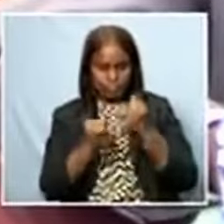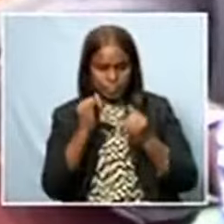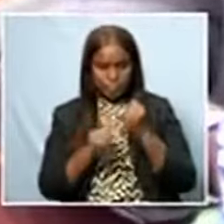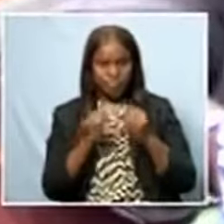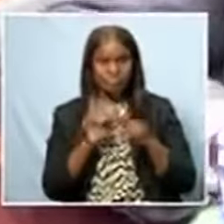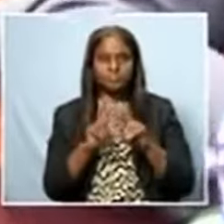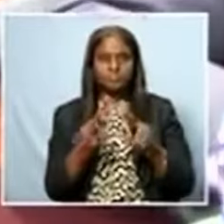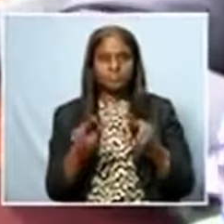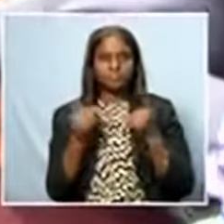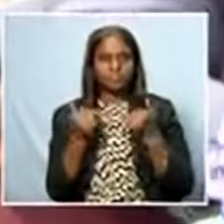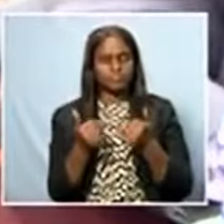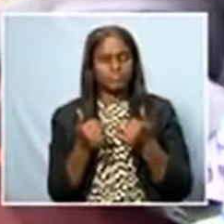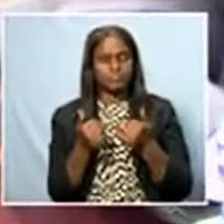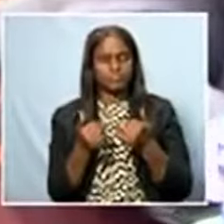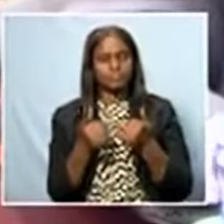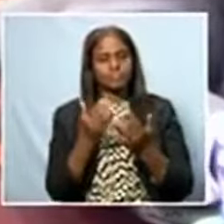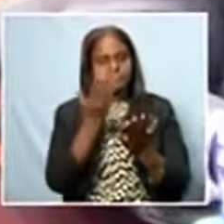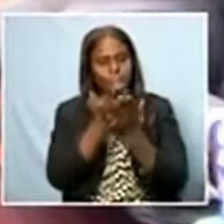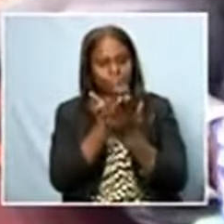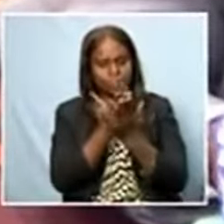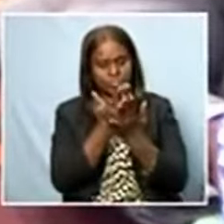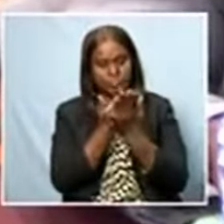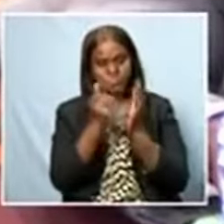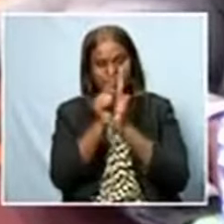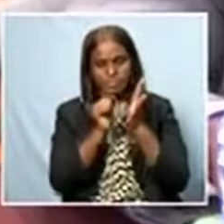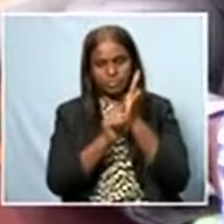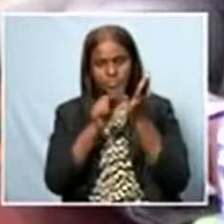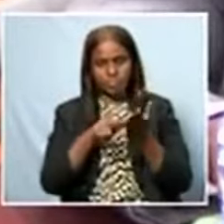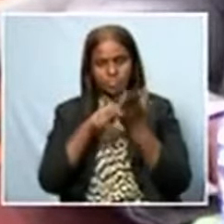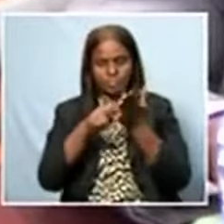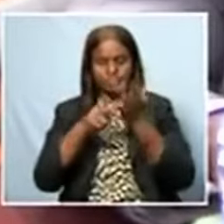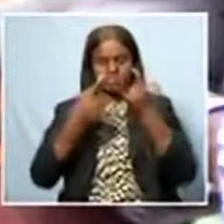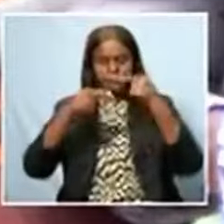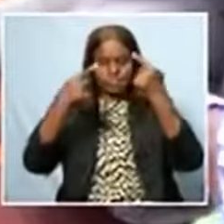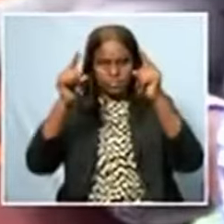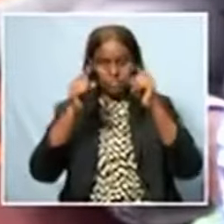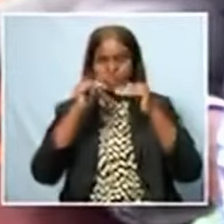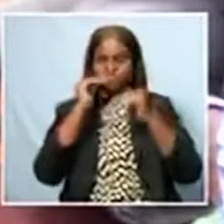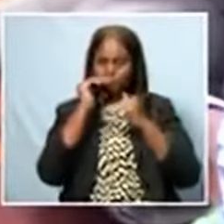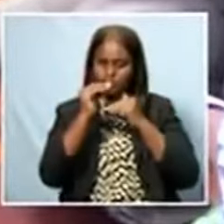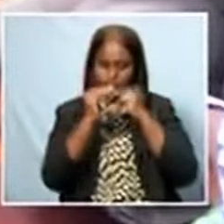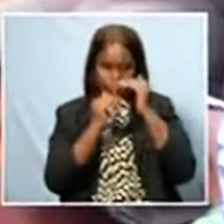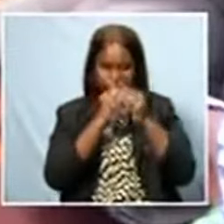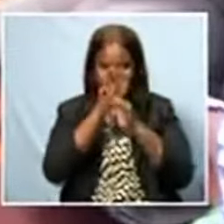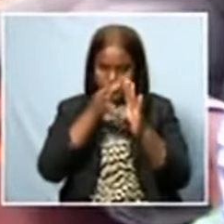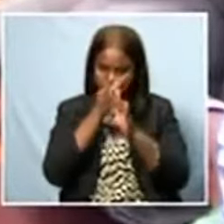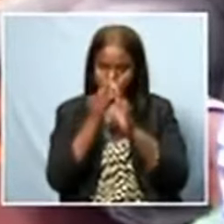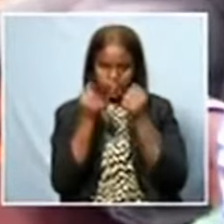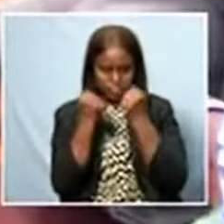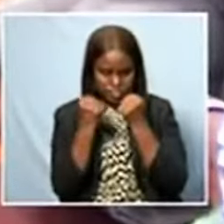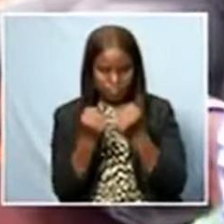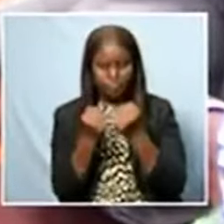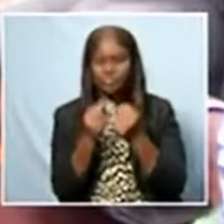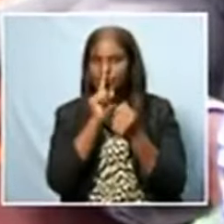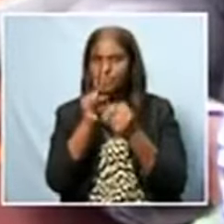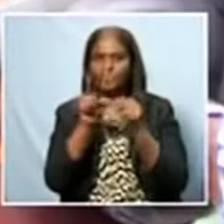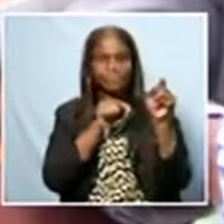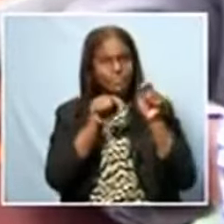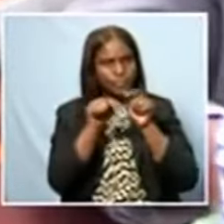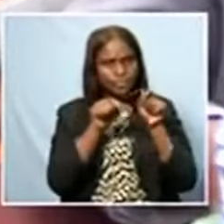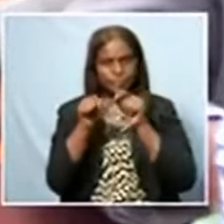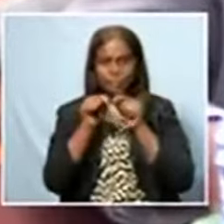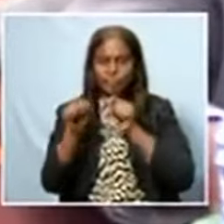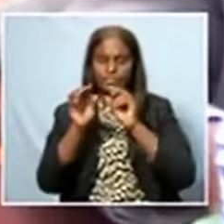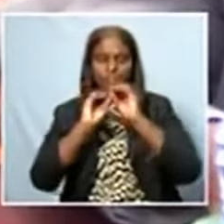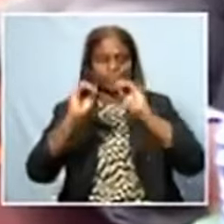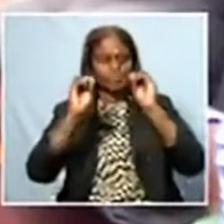Chair, the proposed bill represents a progressive step towards strengthening the regulation of the